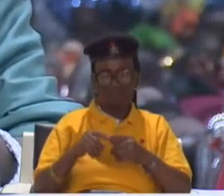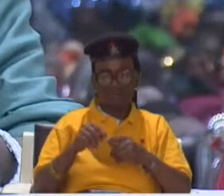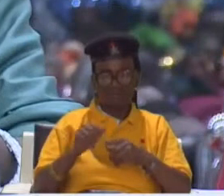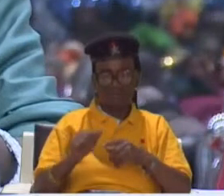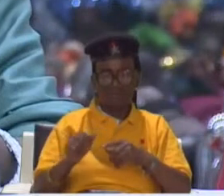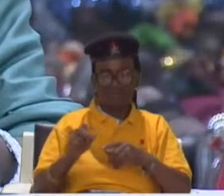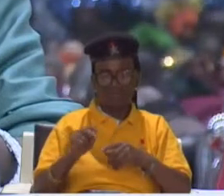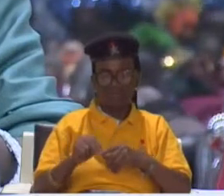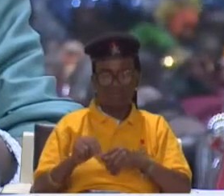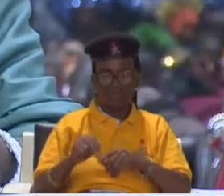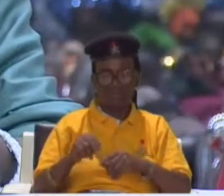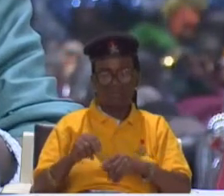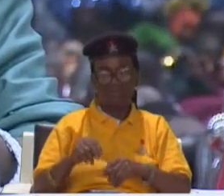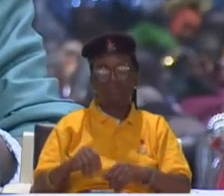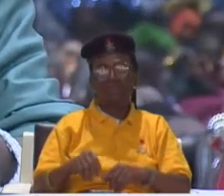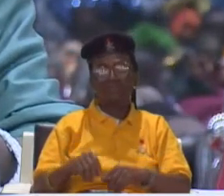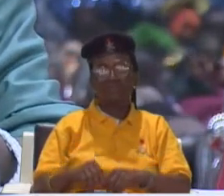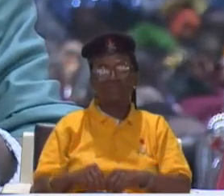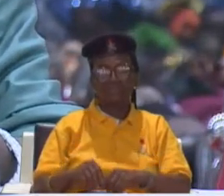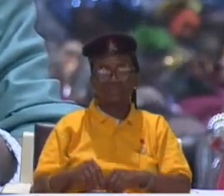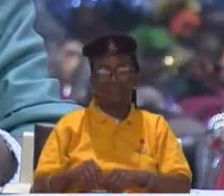Because when